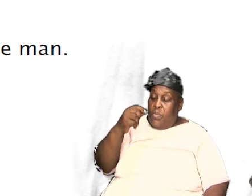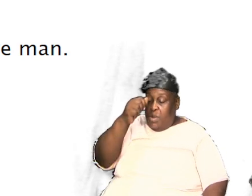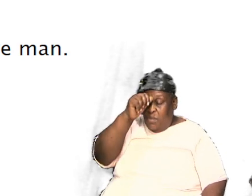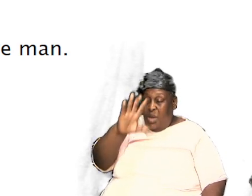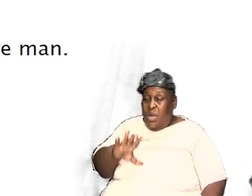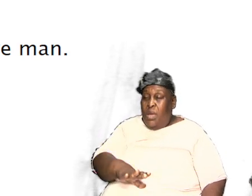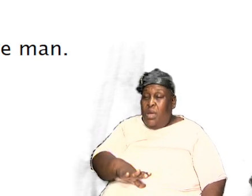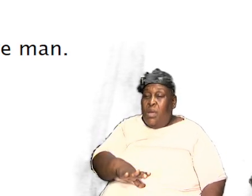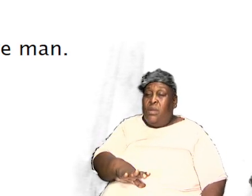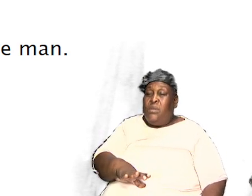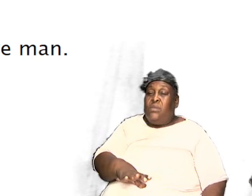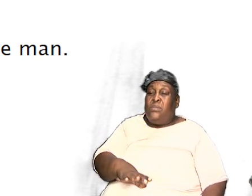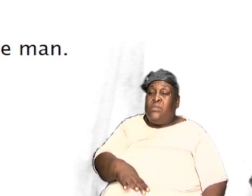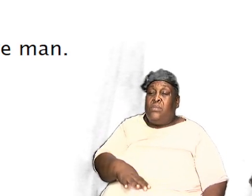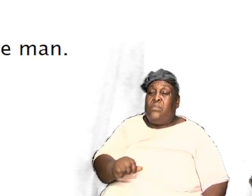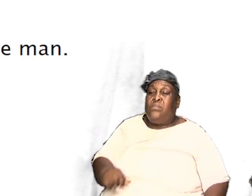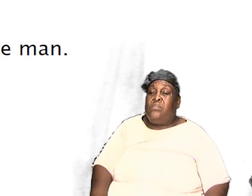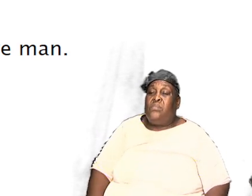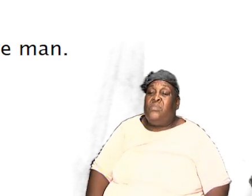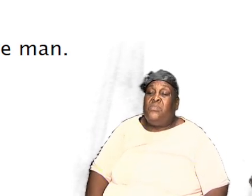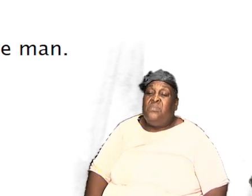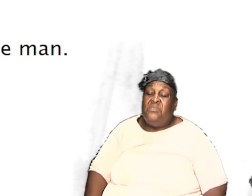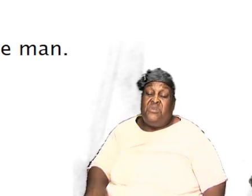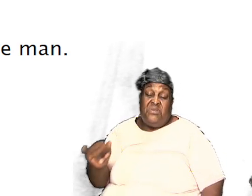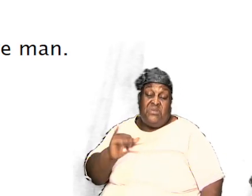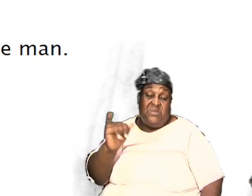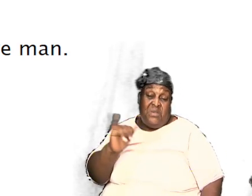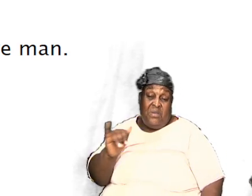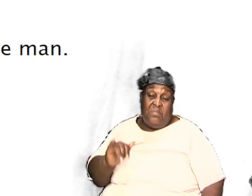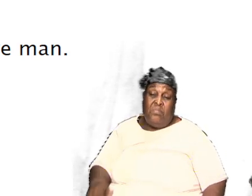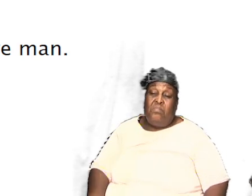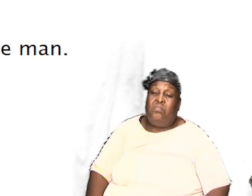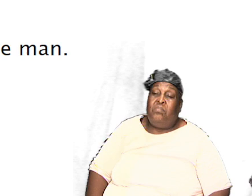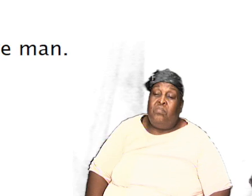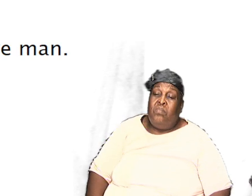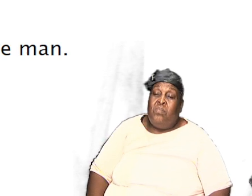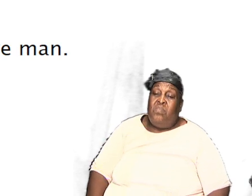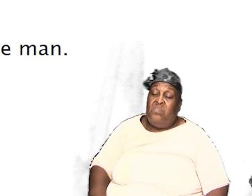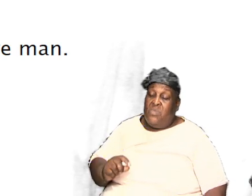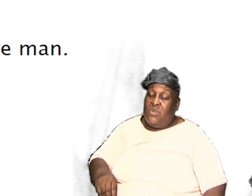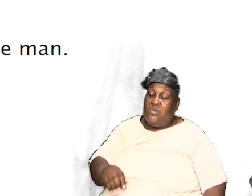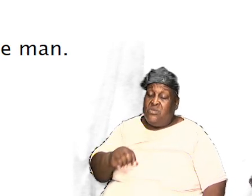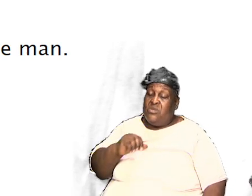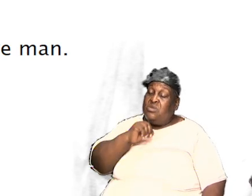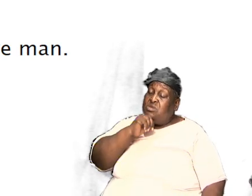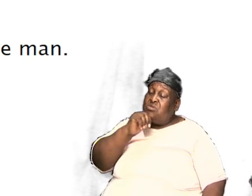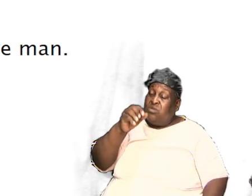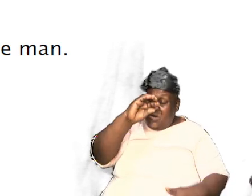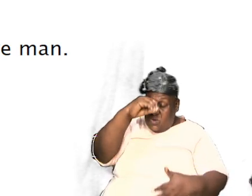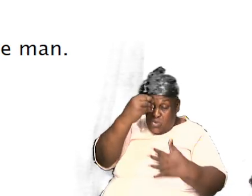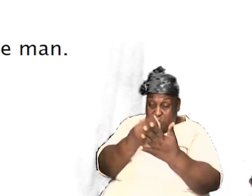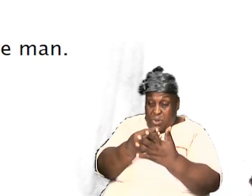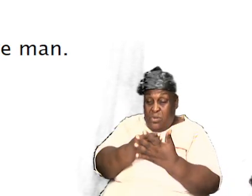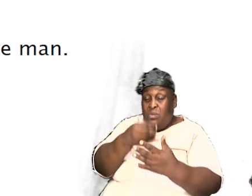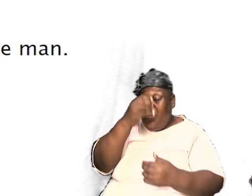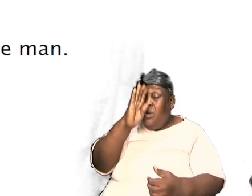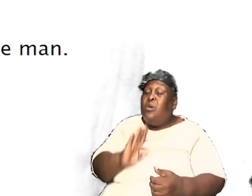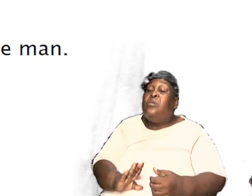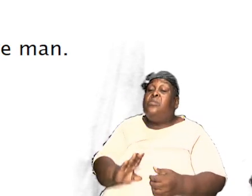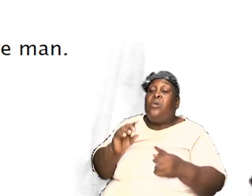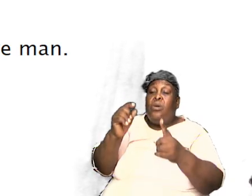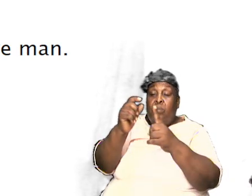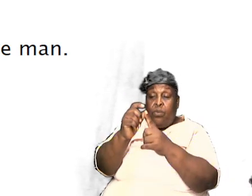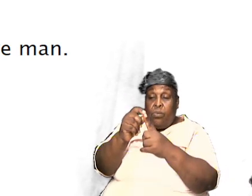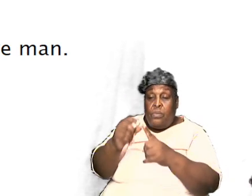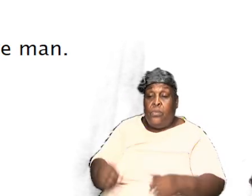have a bath done by the older man. Oh, glory to God. This is disobedience to God's word, disobedience to God's